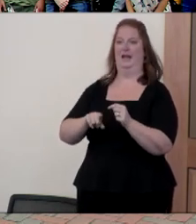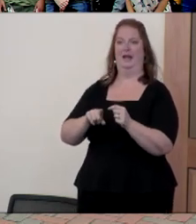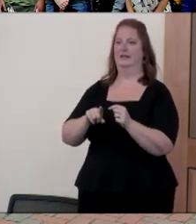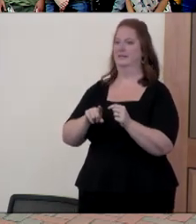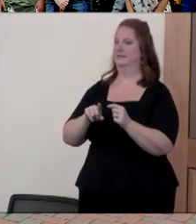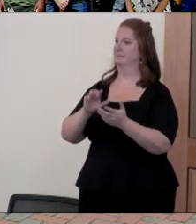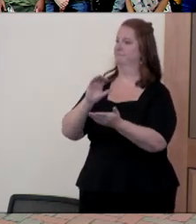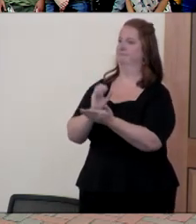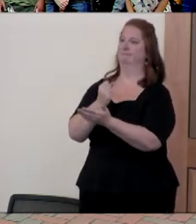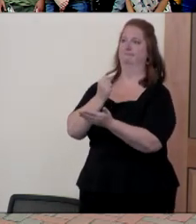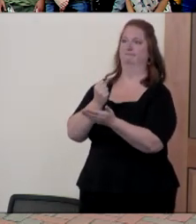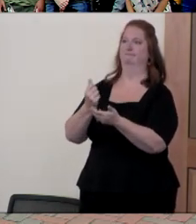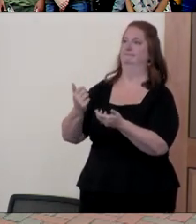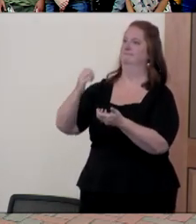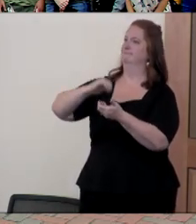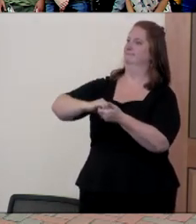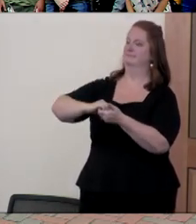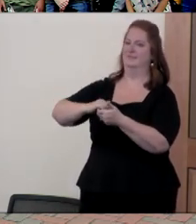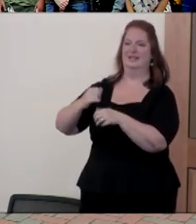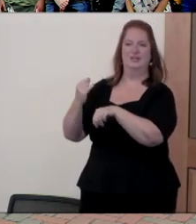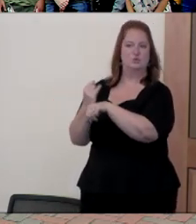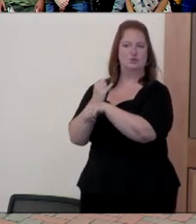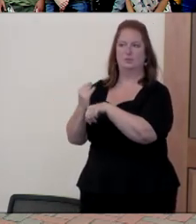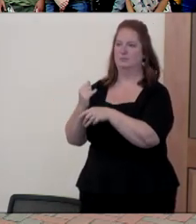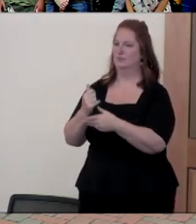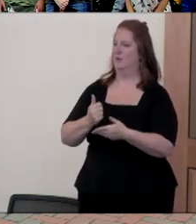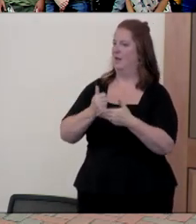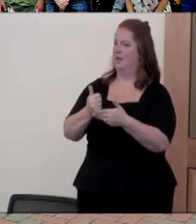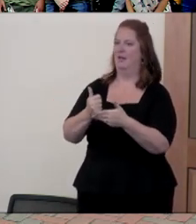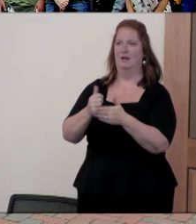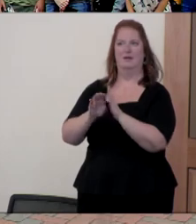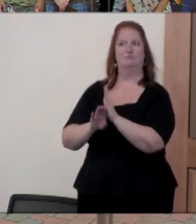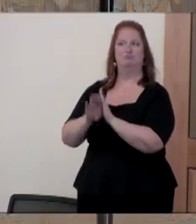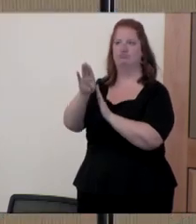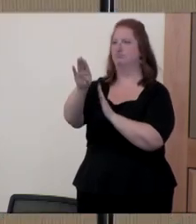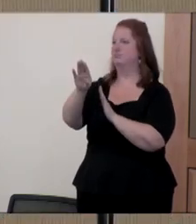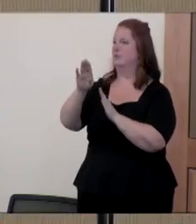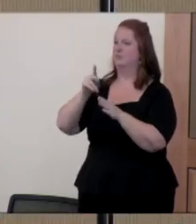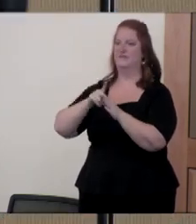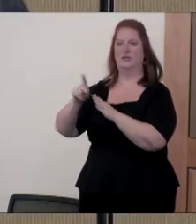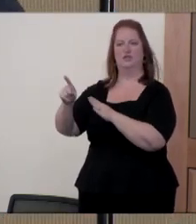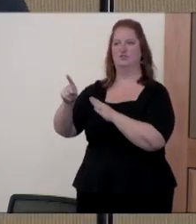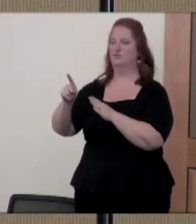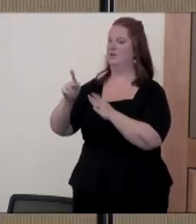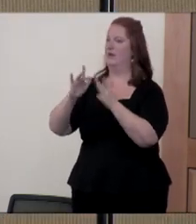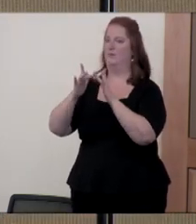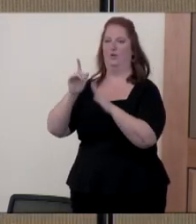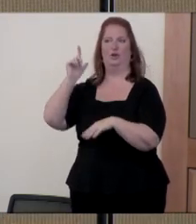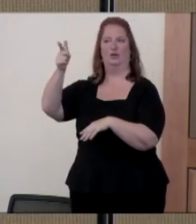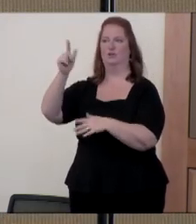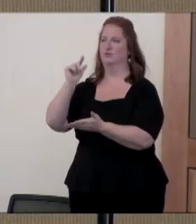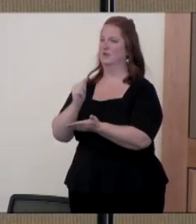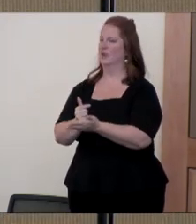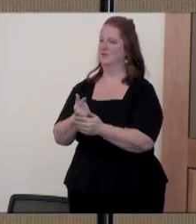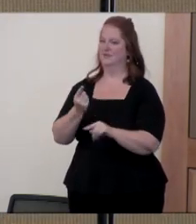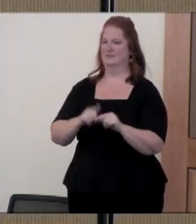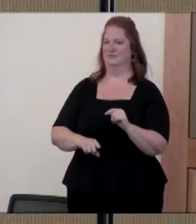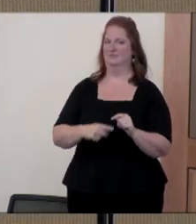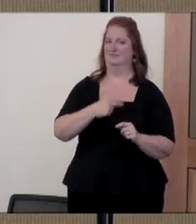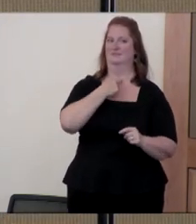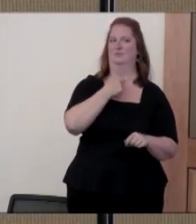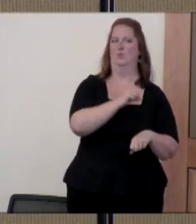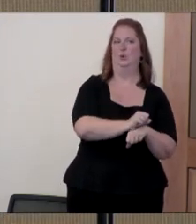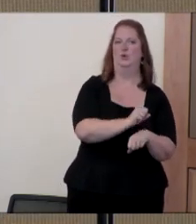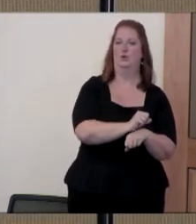bridge-building internships and other opportunities that help them grow professional networks that become critical when they graduate, and certainly down